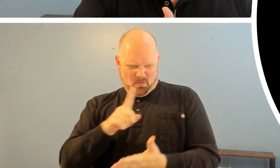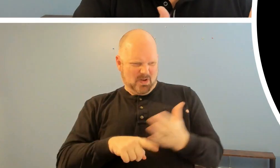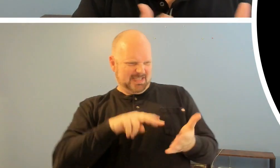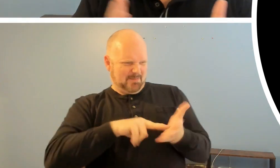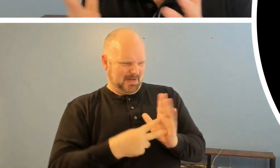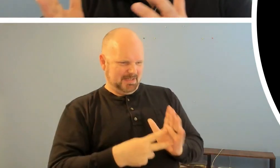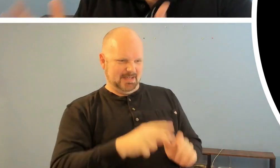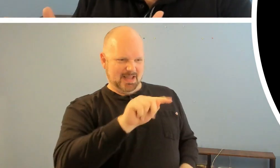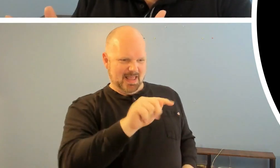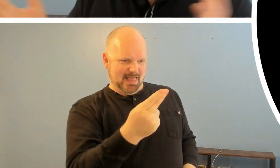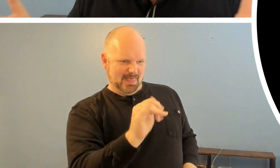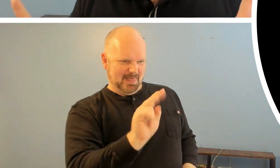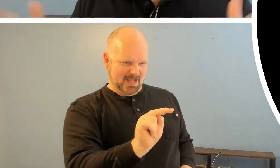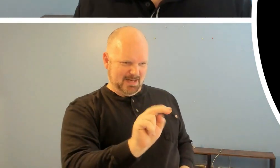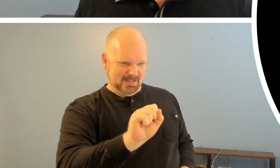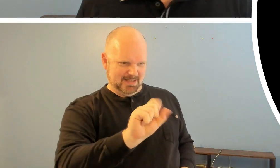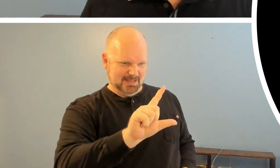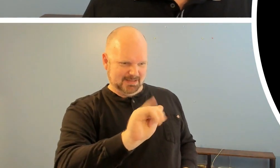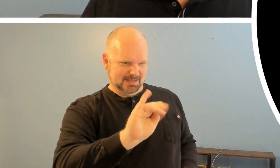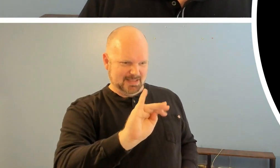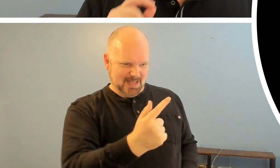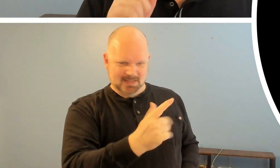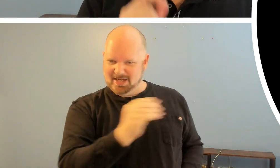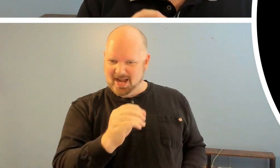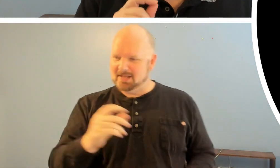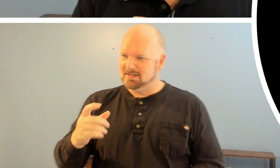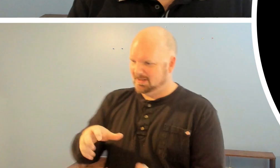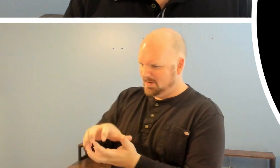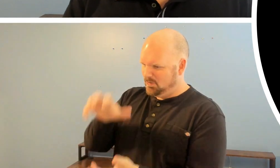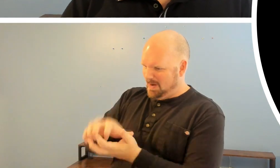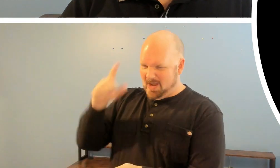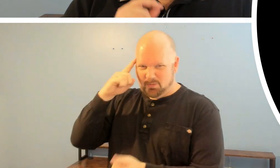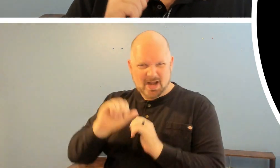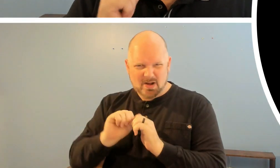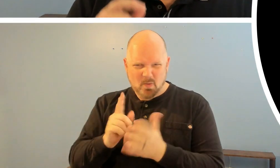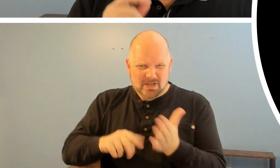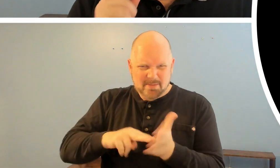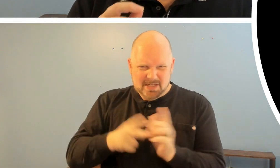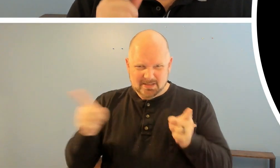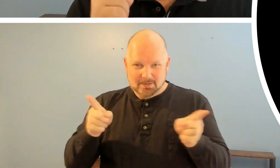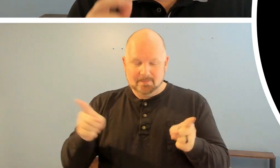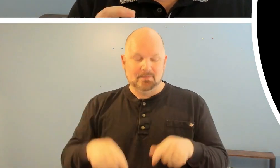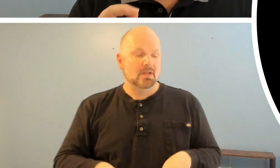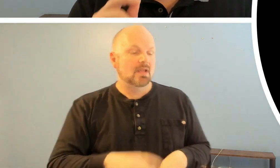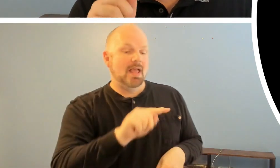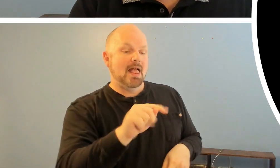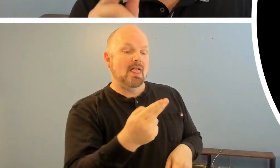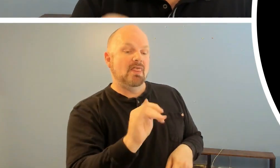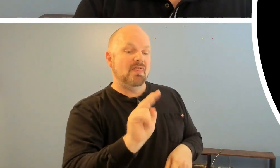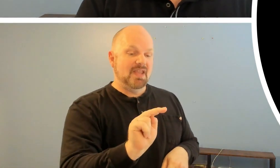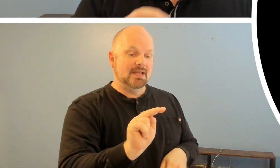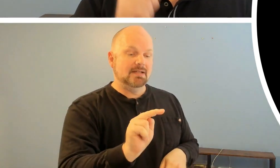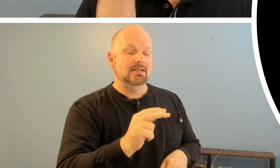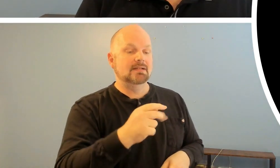What is thin slicing? What is reptile brain? All right. So thin slicing is the subconscious response that